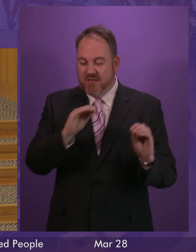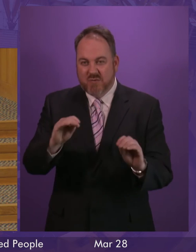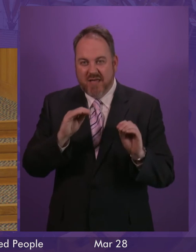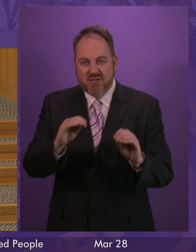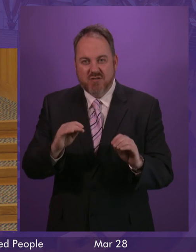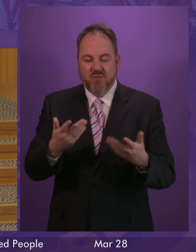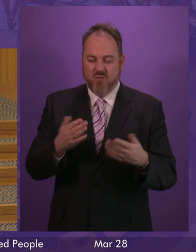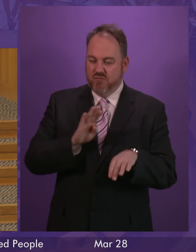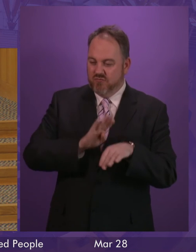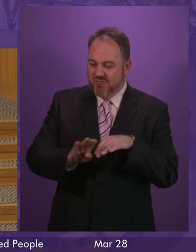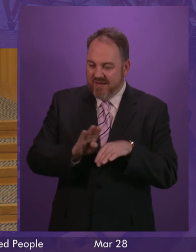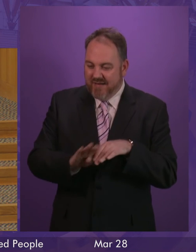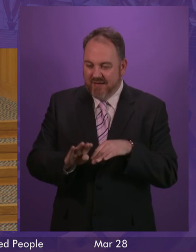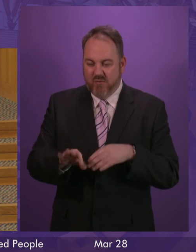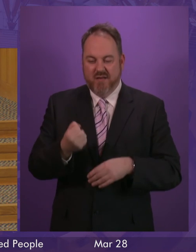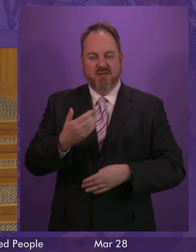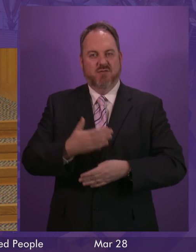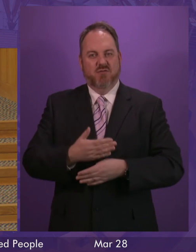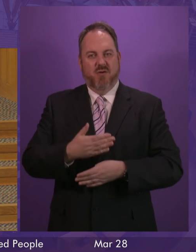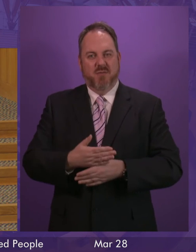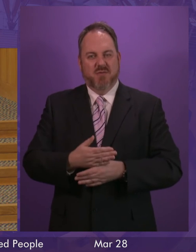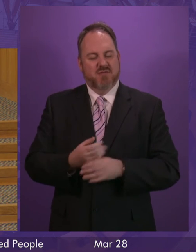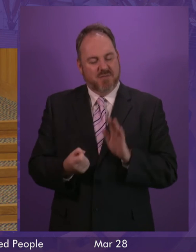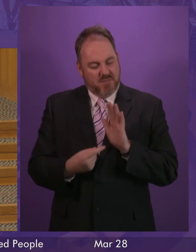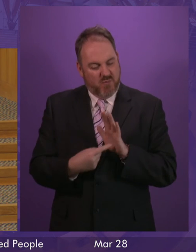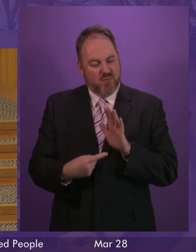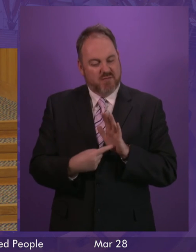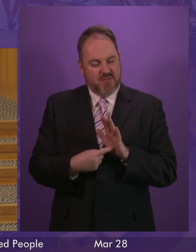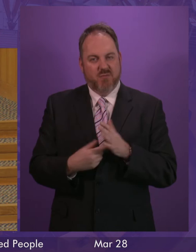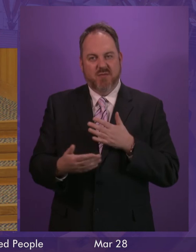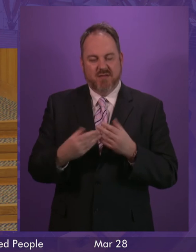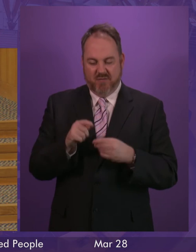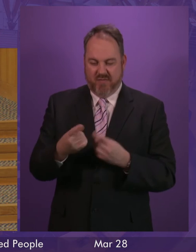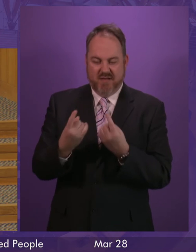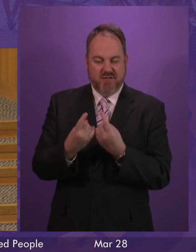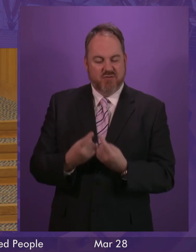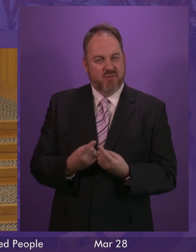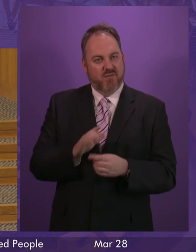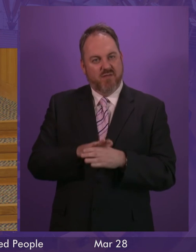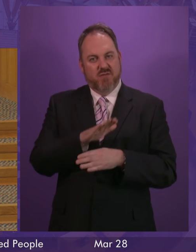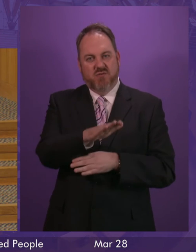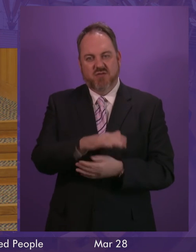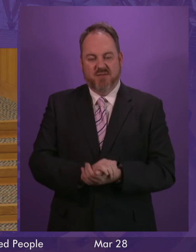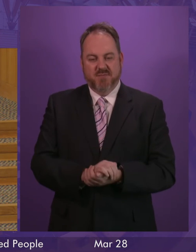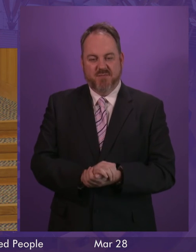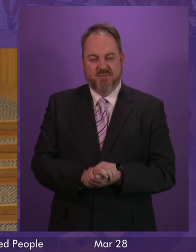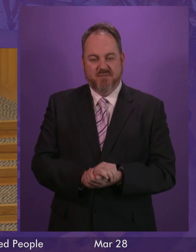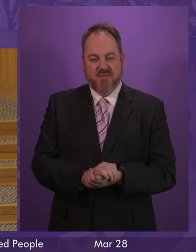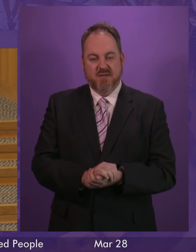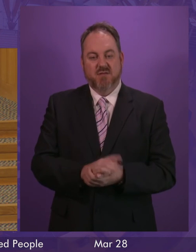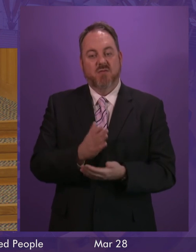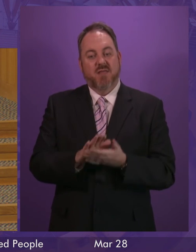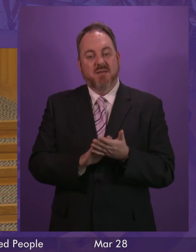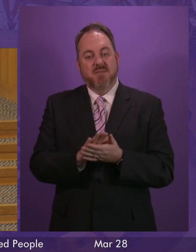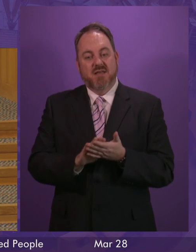kind of job training. So it's vitally important that we tackle that and we look at that as a way going forward. Disabled people are still less likely